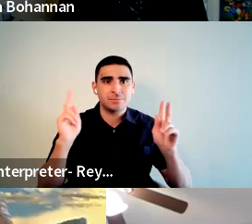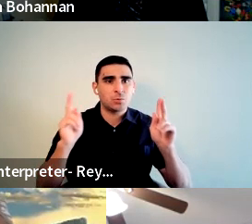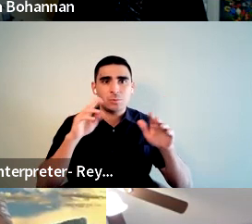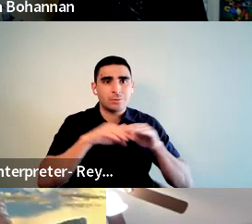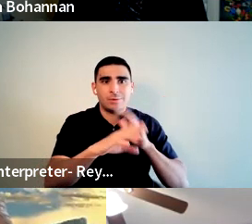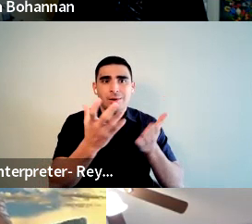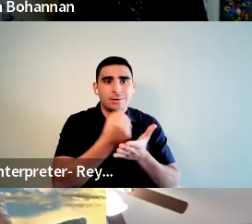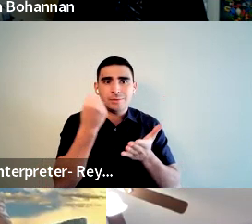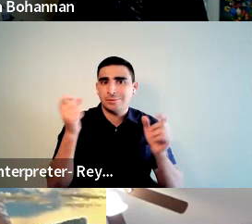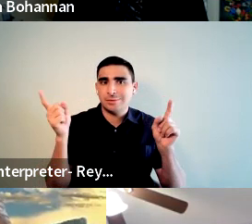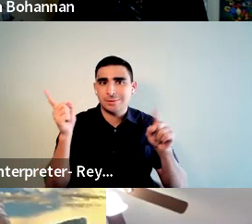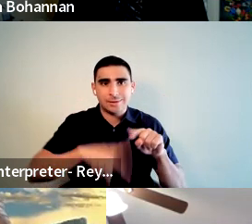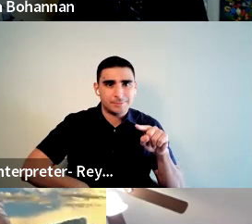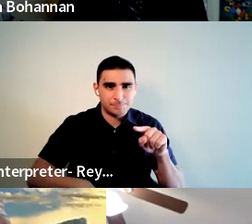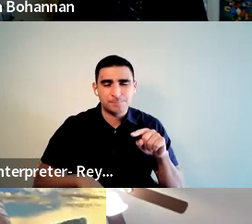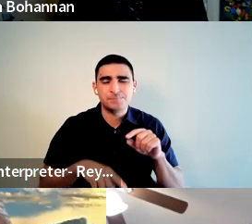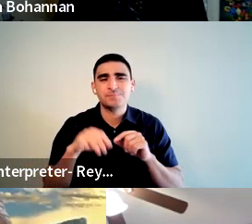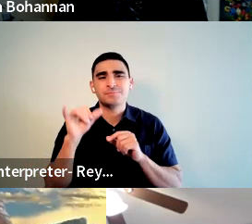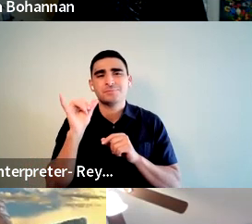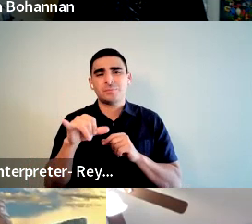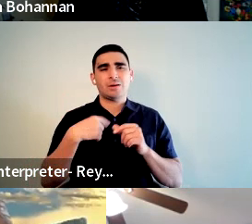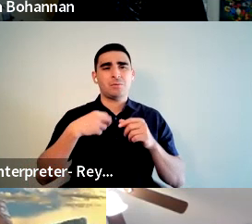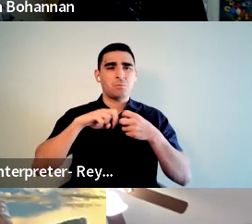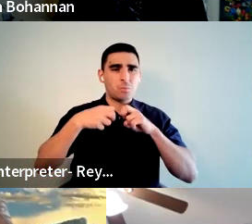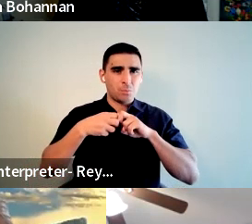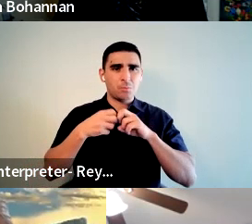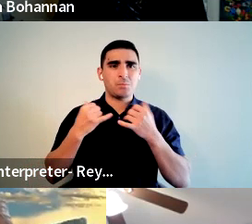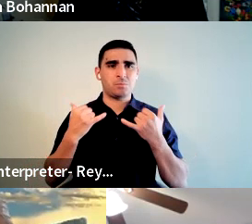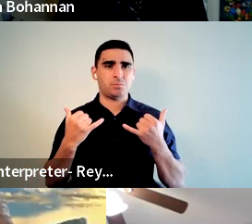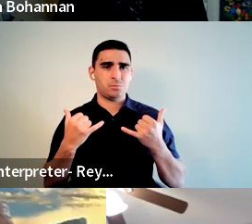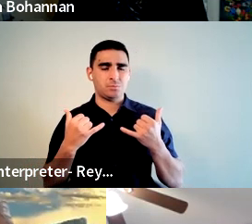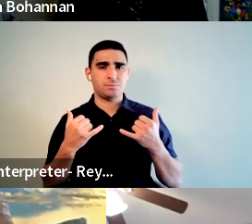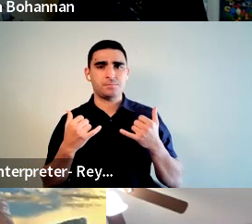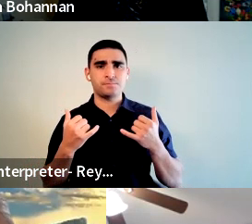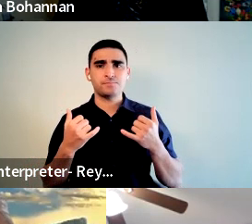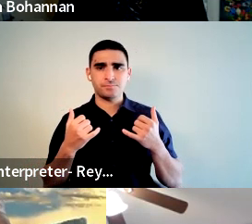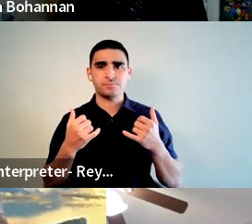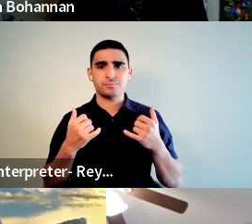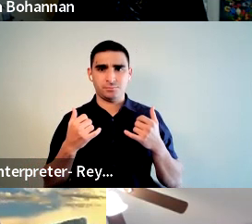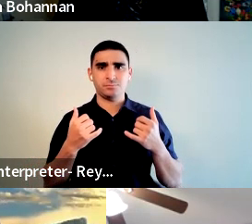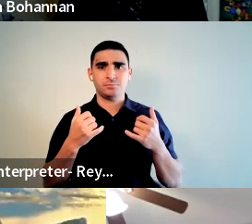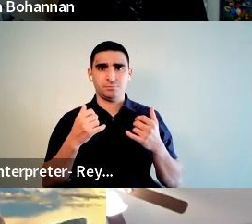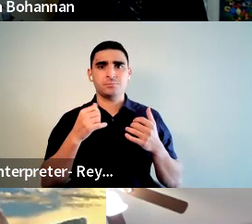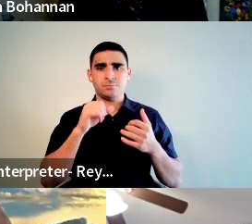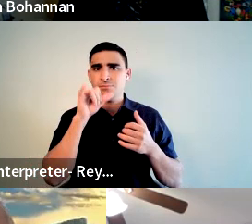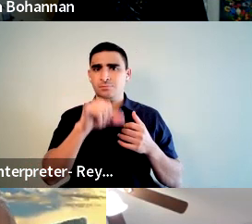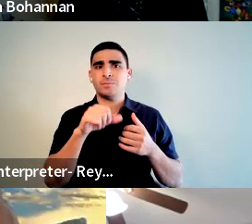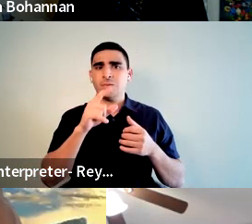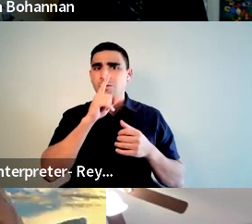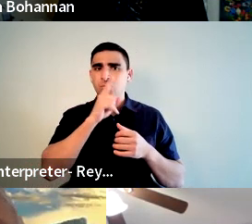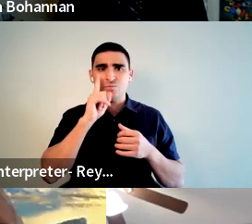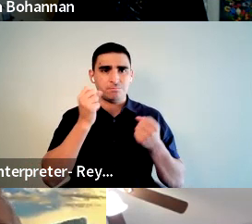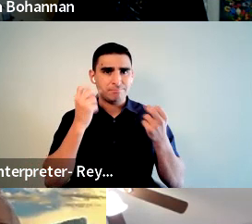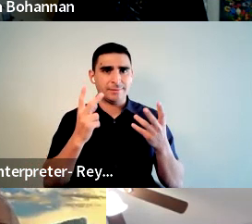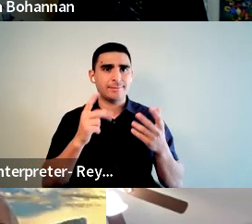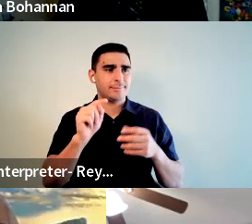kind of where the pain point up here, and we realized that that's probably true for many other areas